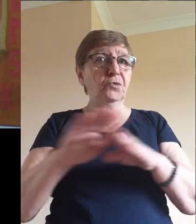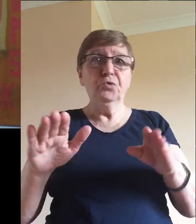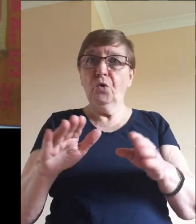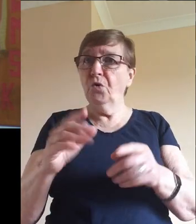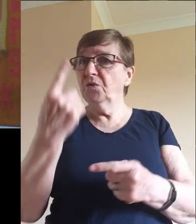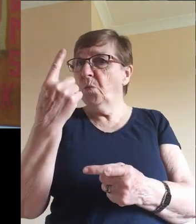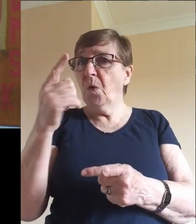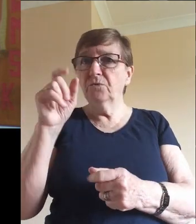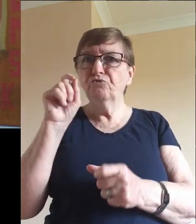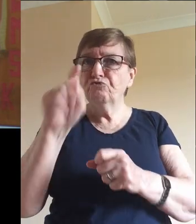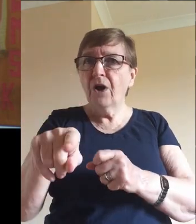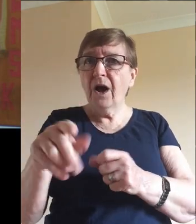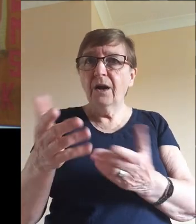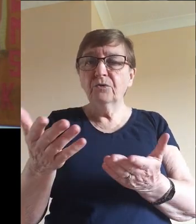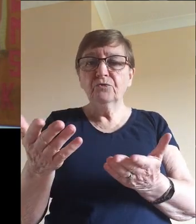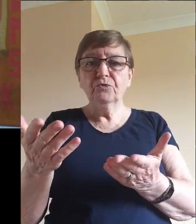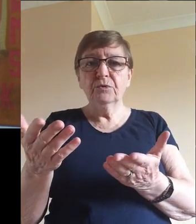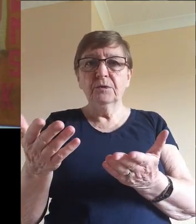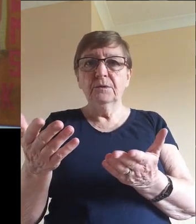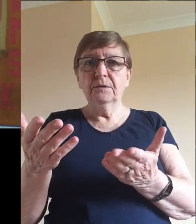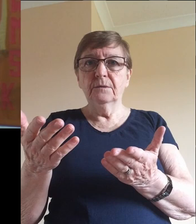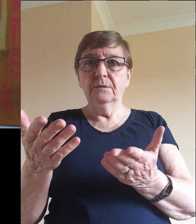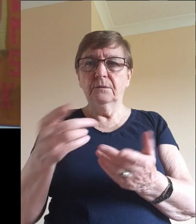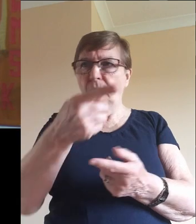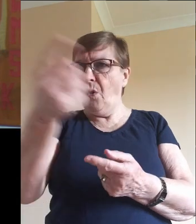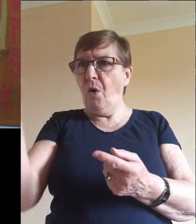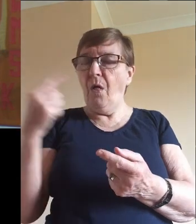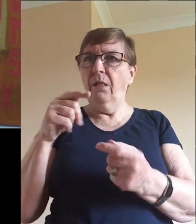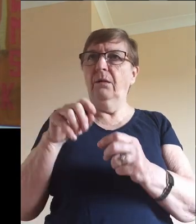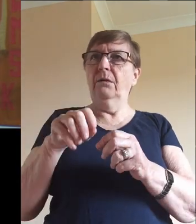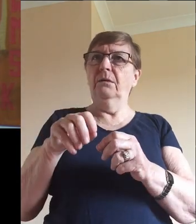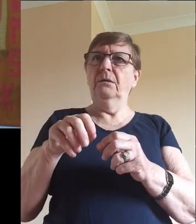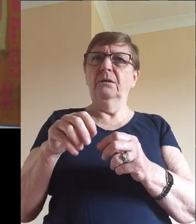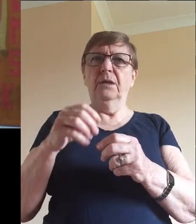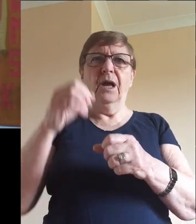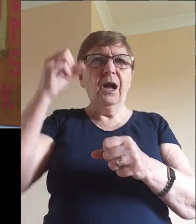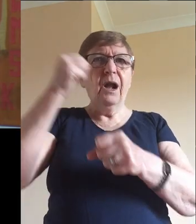charge, to the great amazement of the governor.